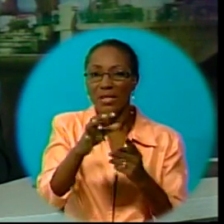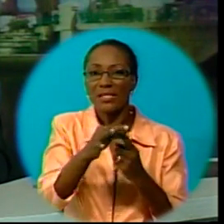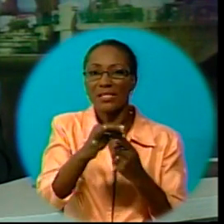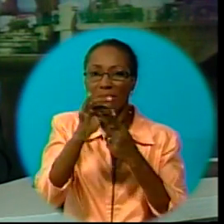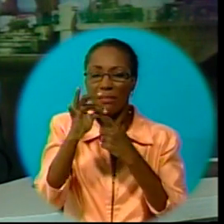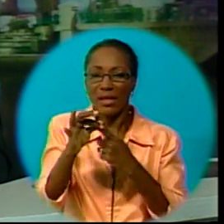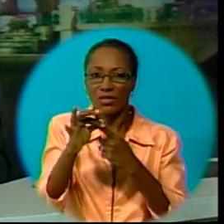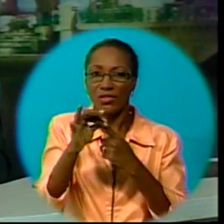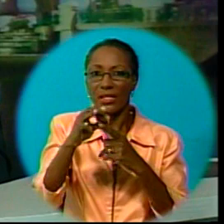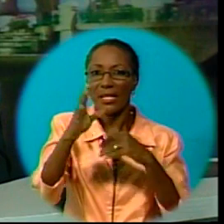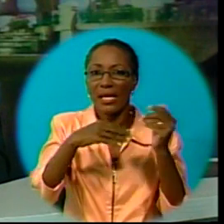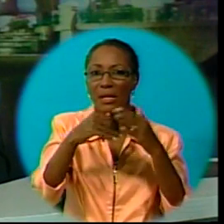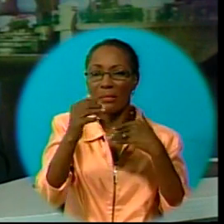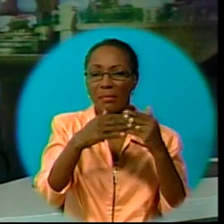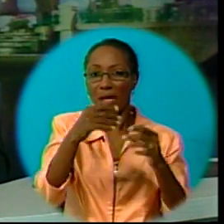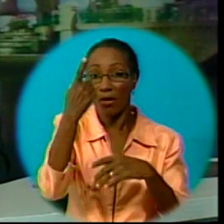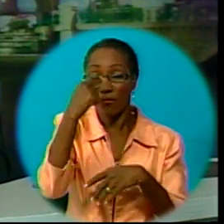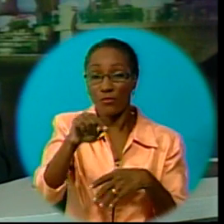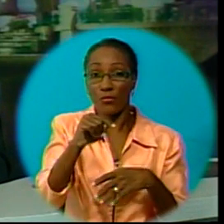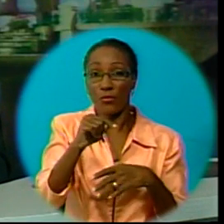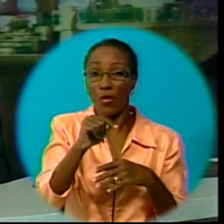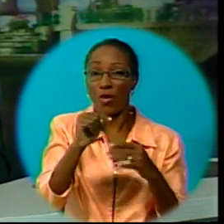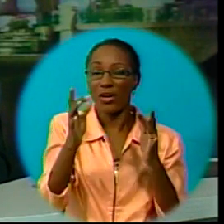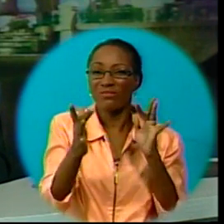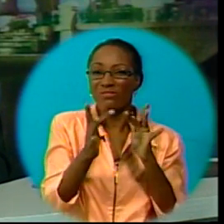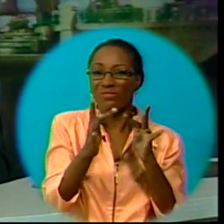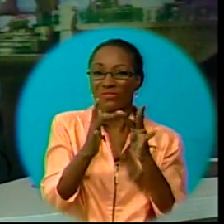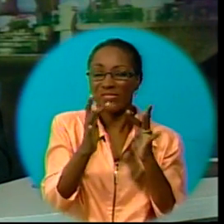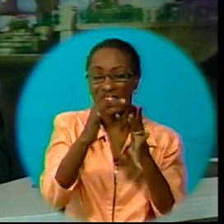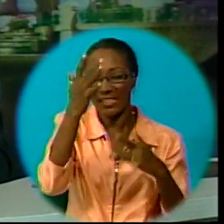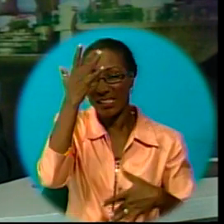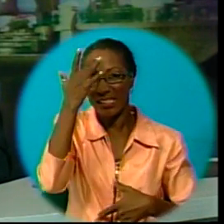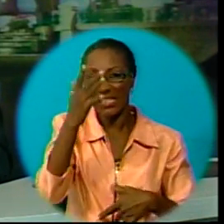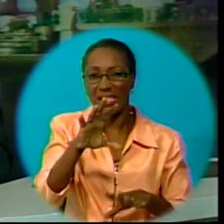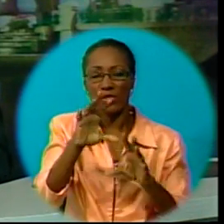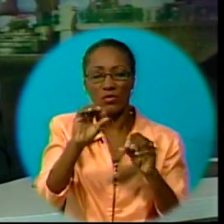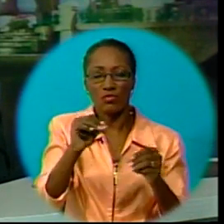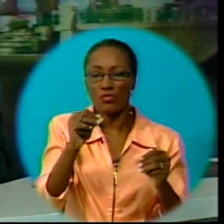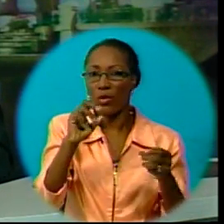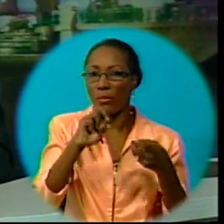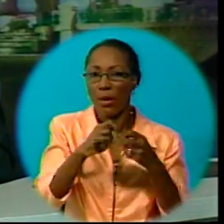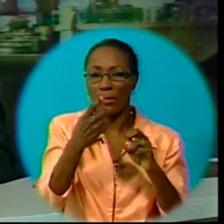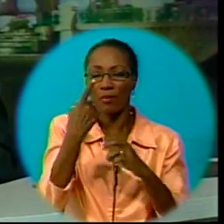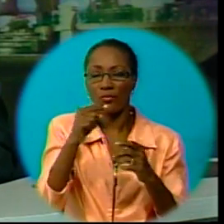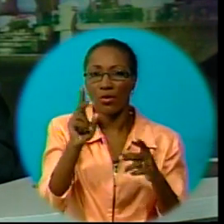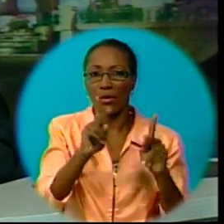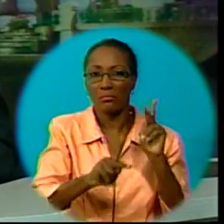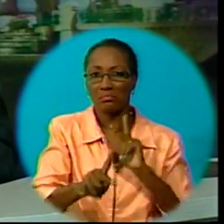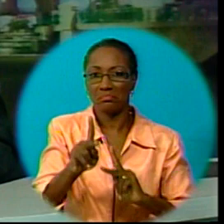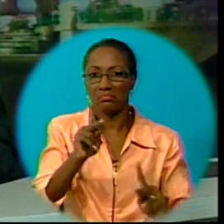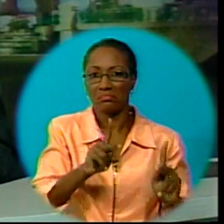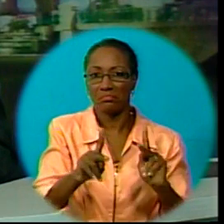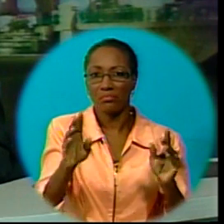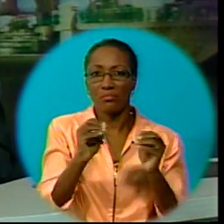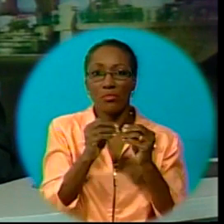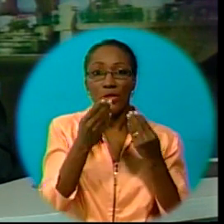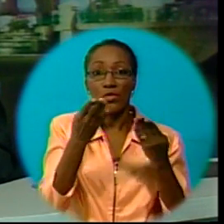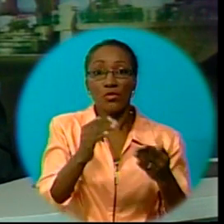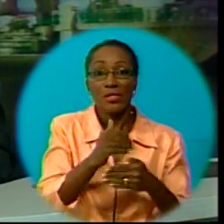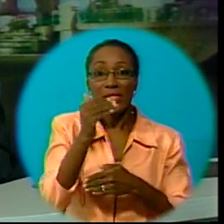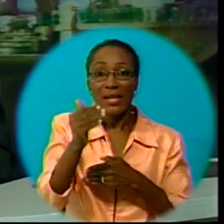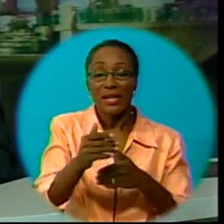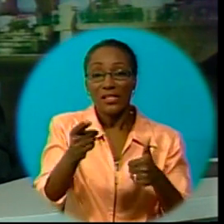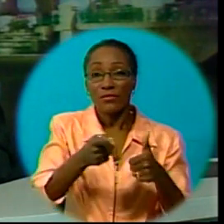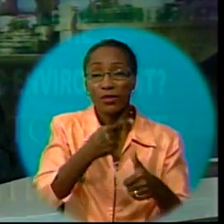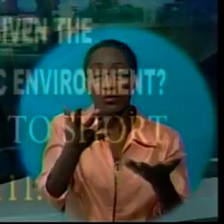infectious diseases and to ensure that there would be no threat to the public. More news ahead in just a moment, but